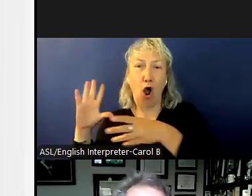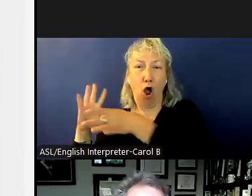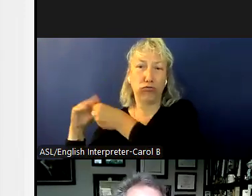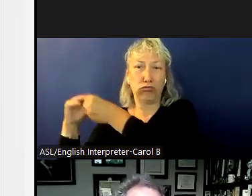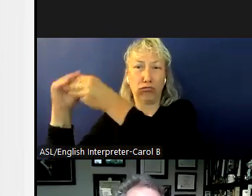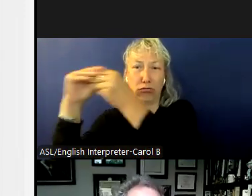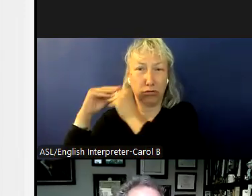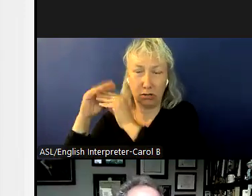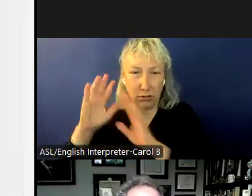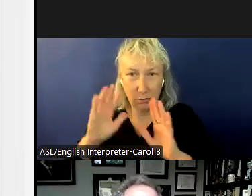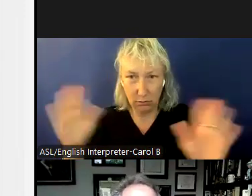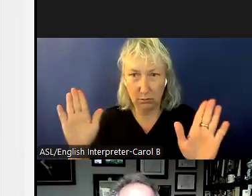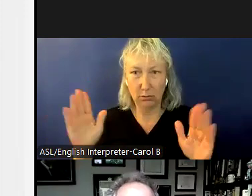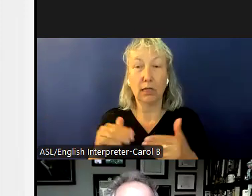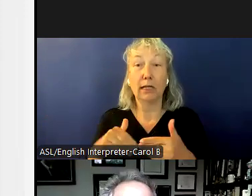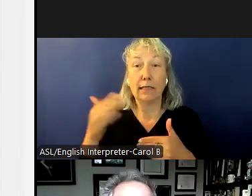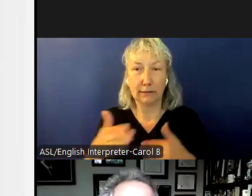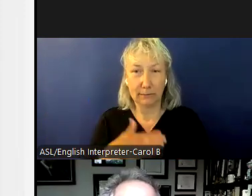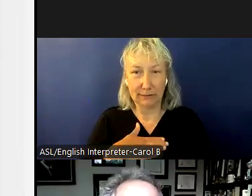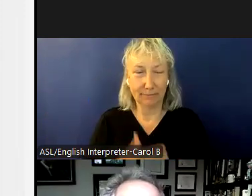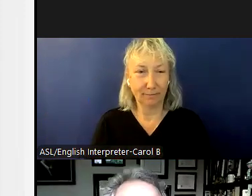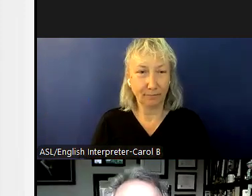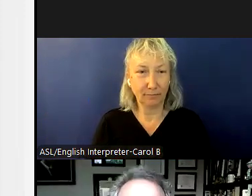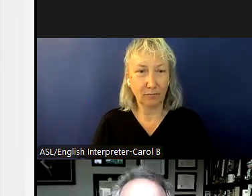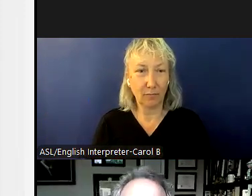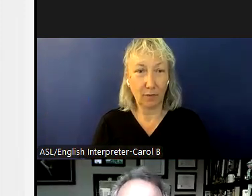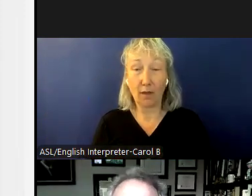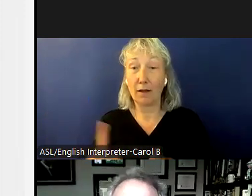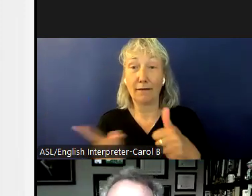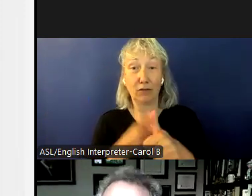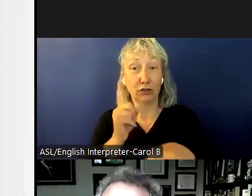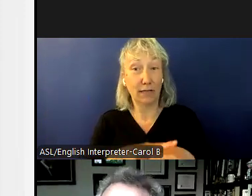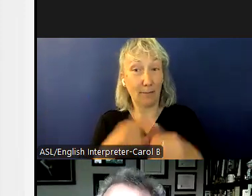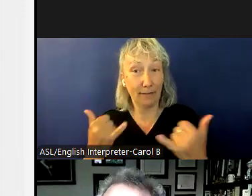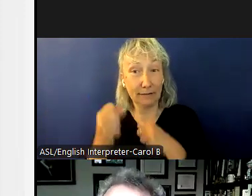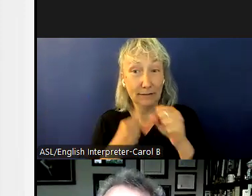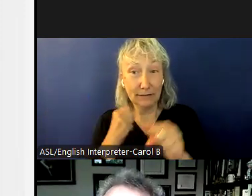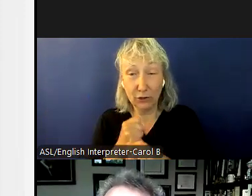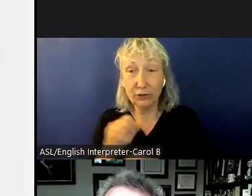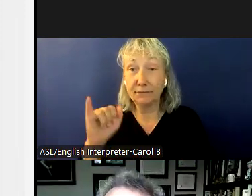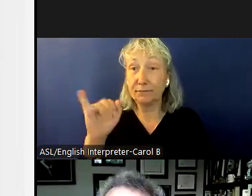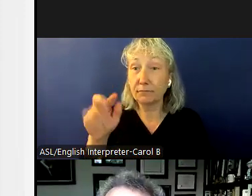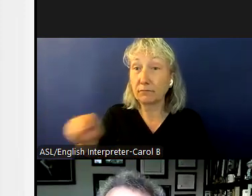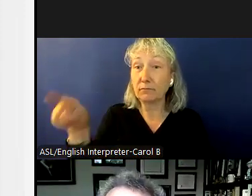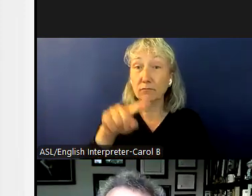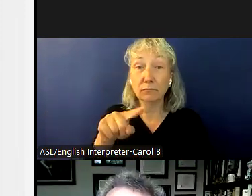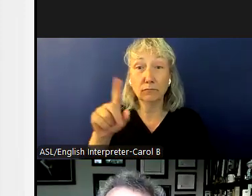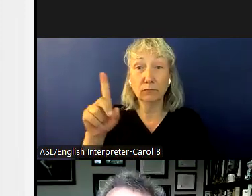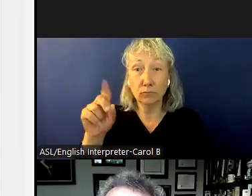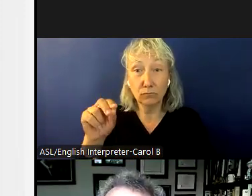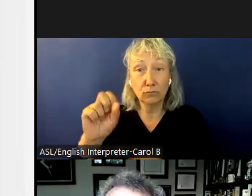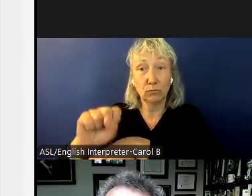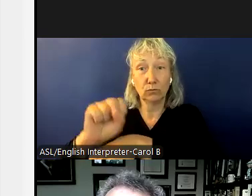Next slide. And for the first time this year, anyone that works for